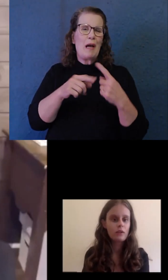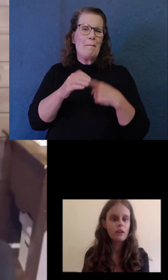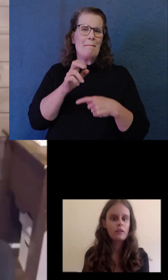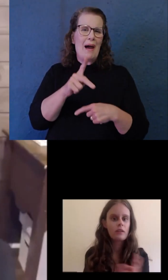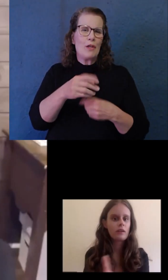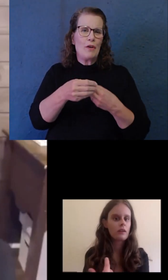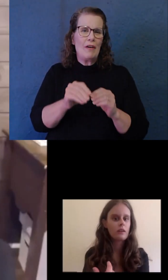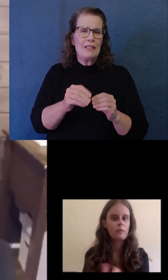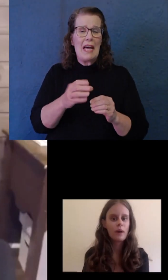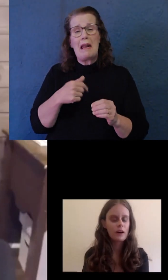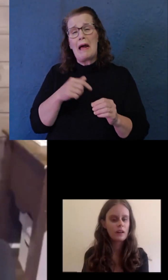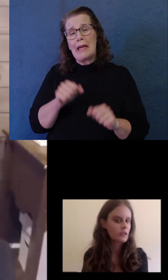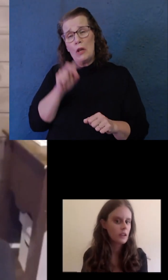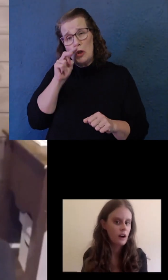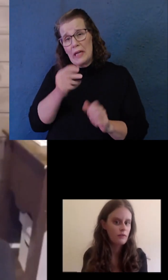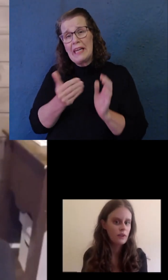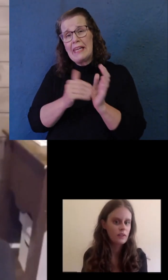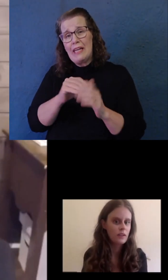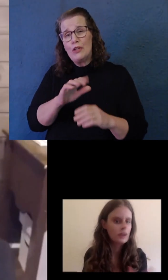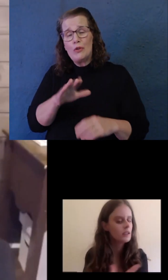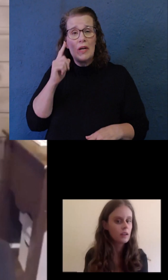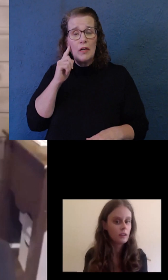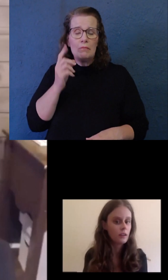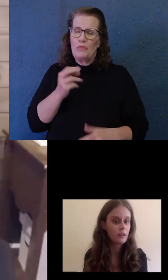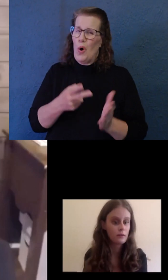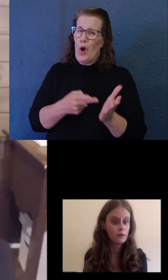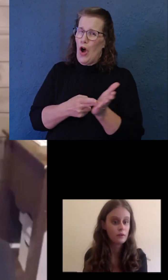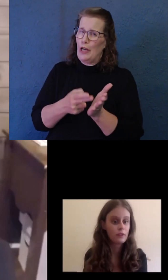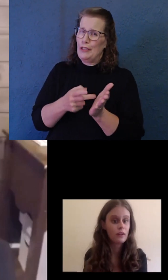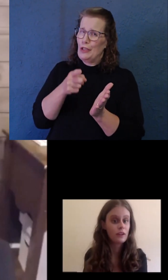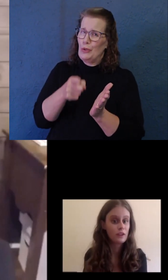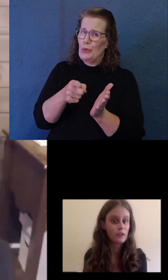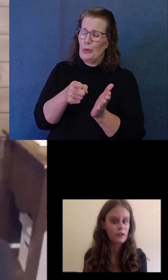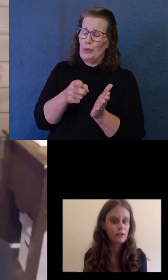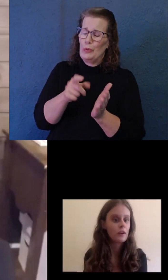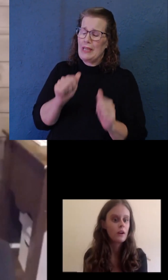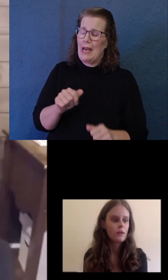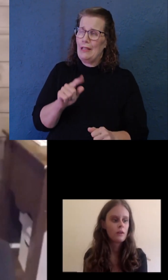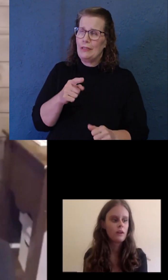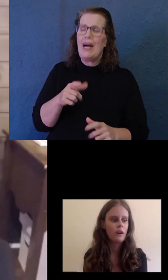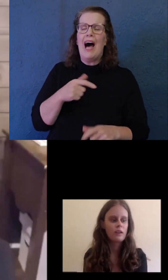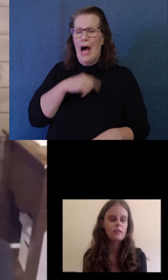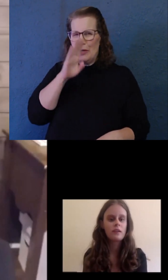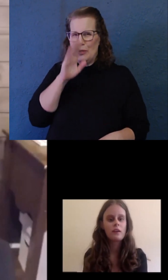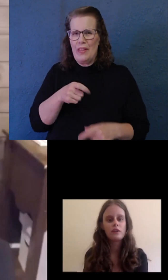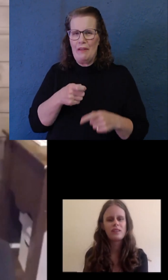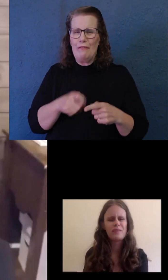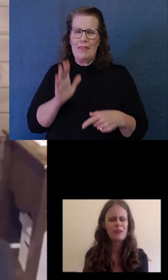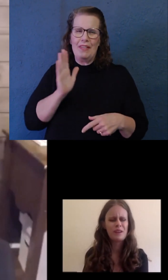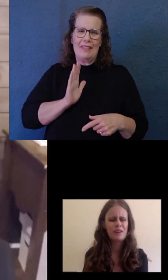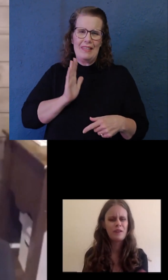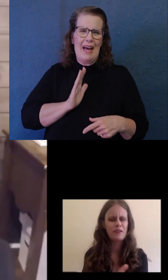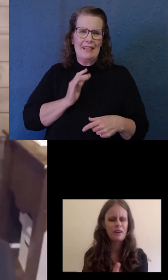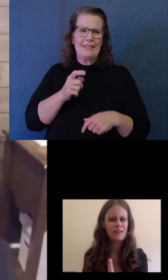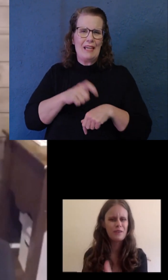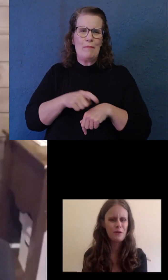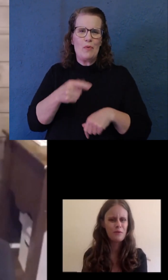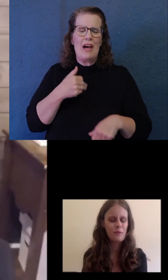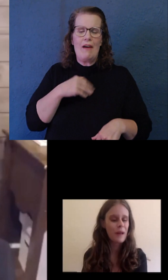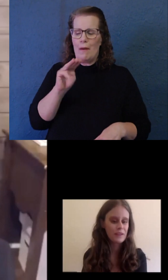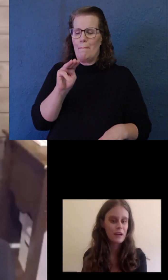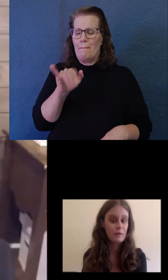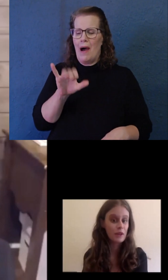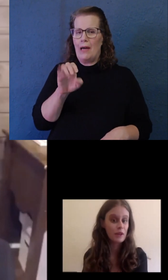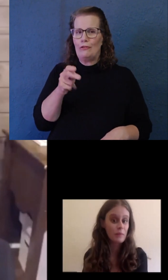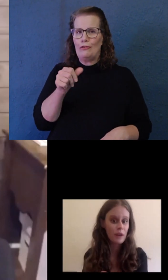Yes, you can either come back into the office and I can take another look into your ear, or honestly, you can just send me. I know